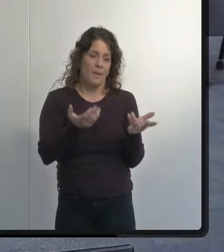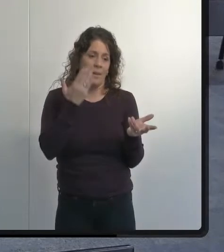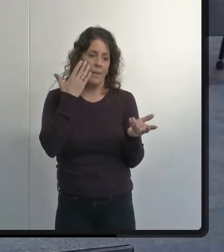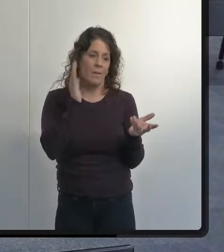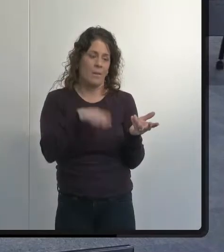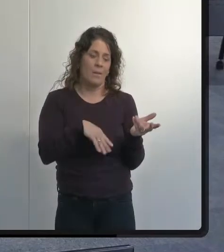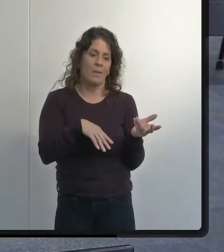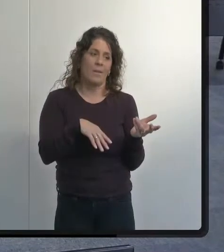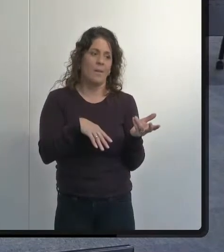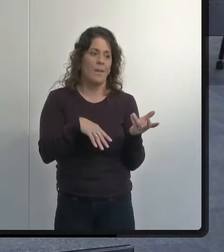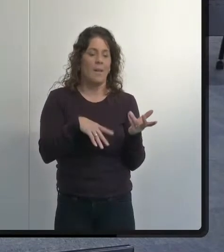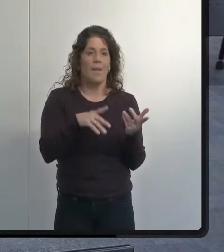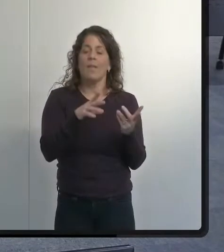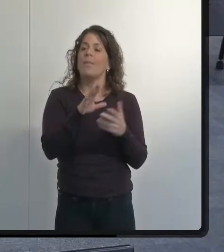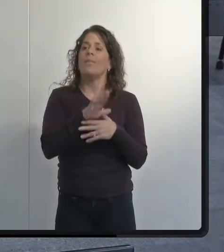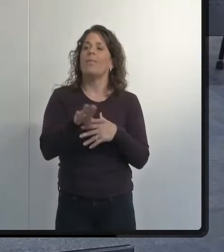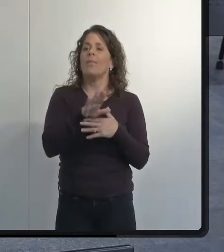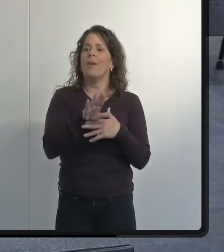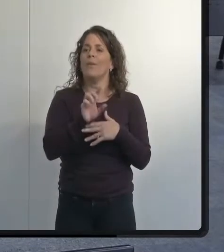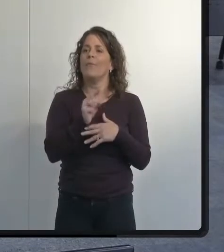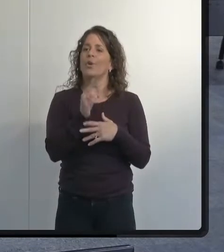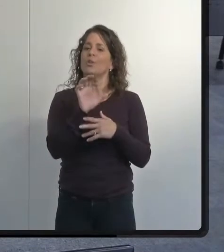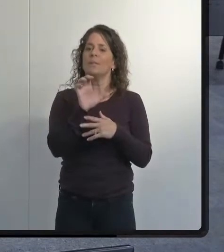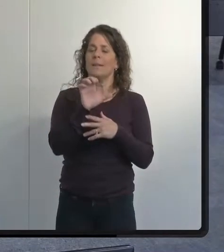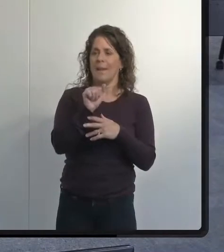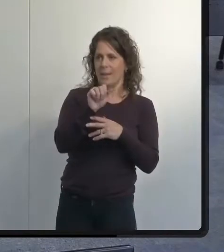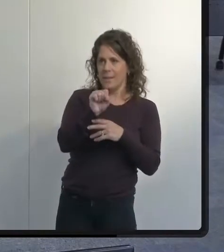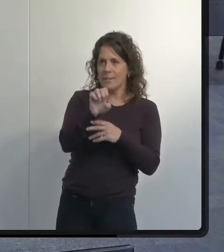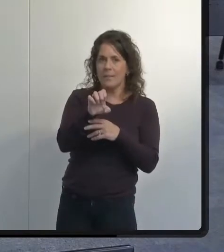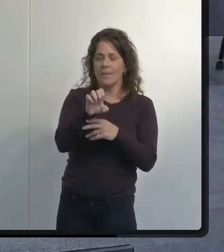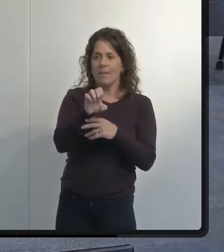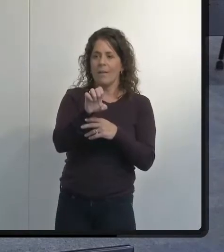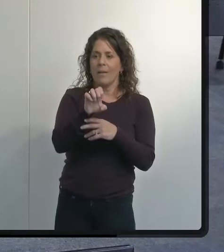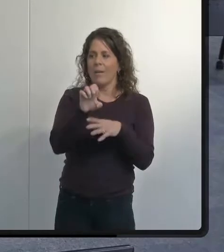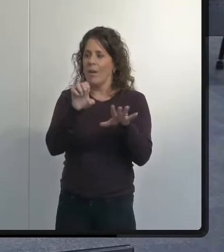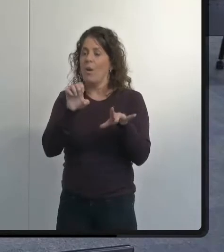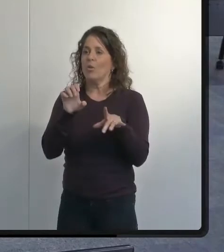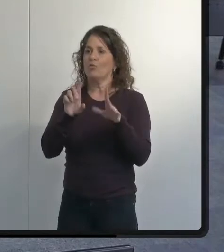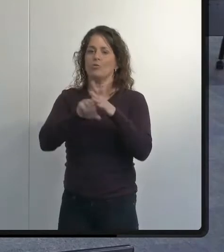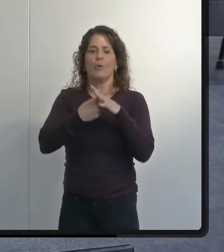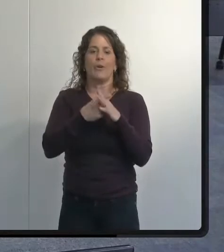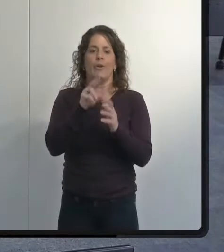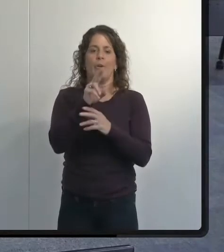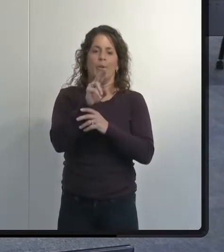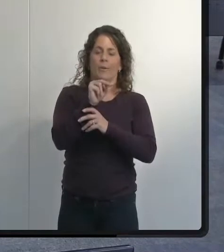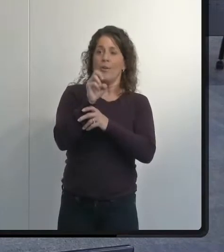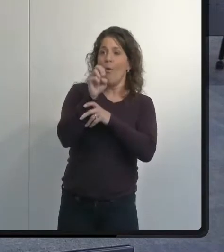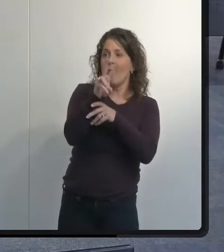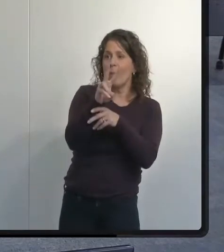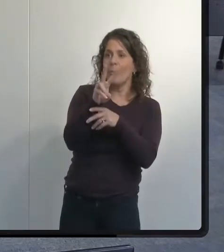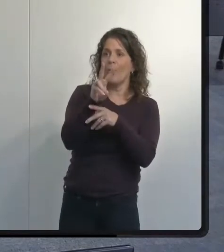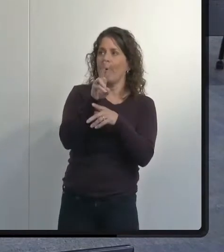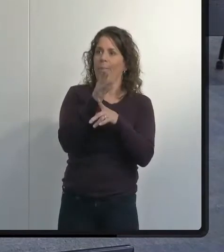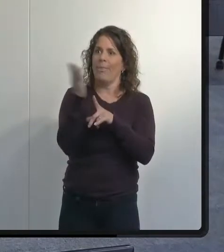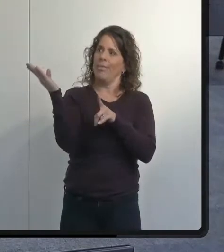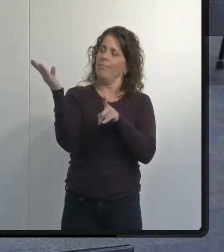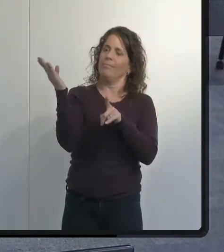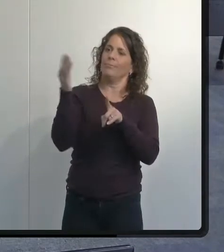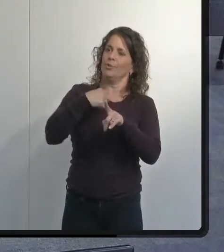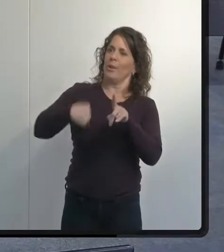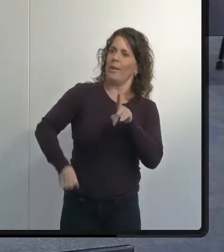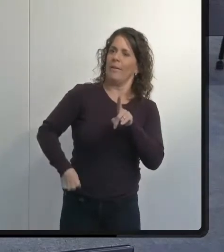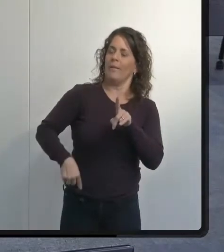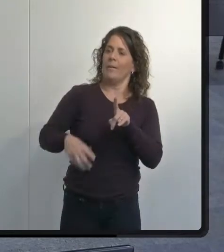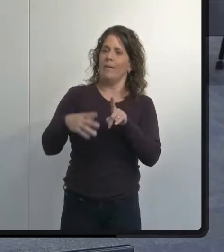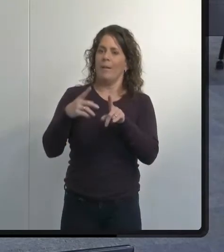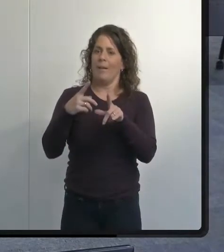they say that the first case popped up November 17th in Wuhan, and they didn't close travel from